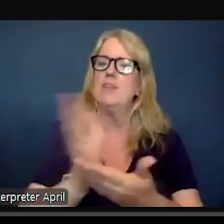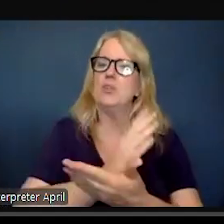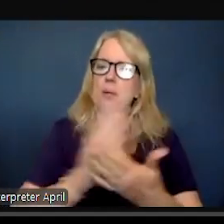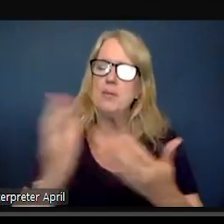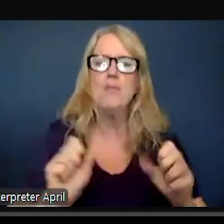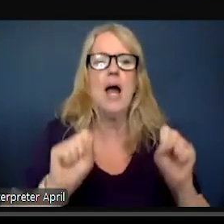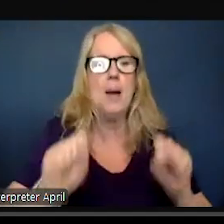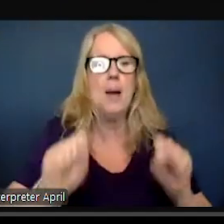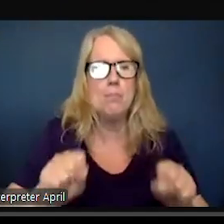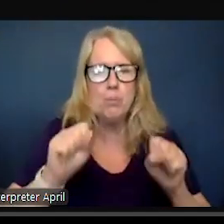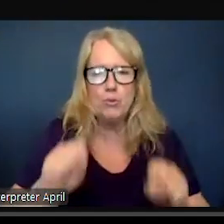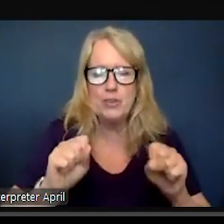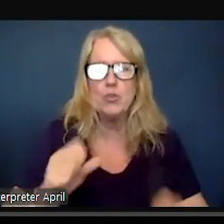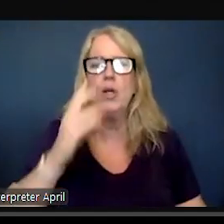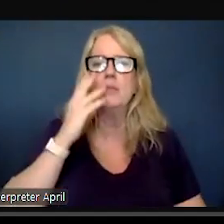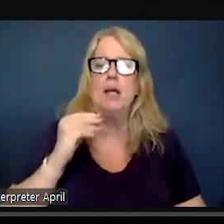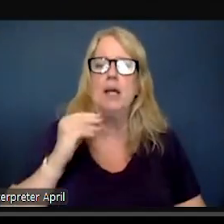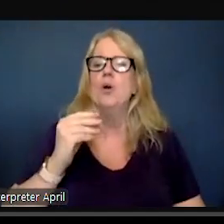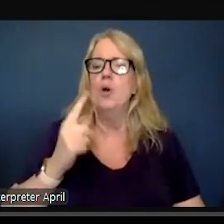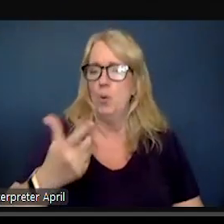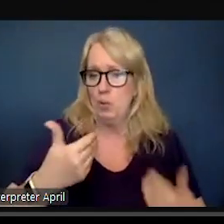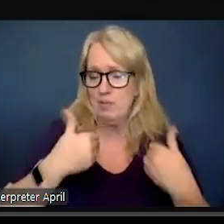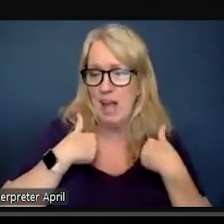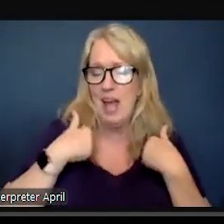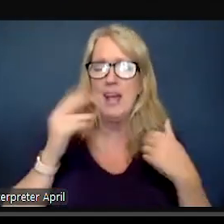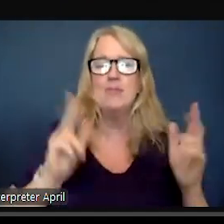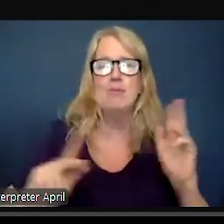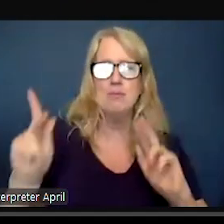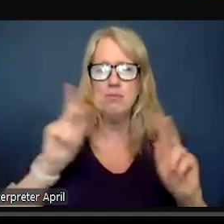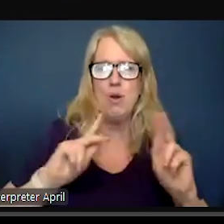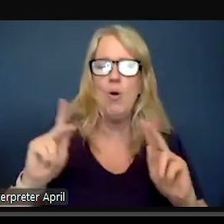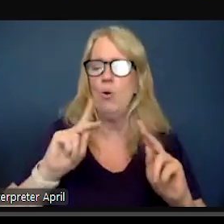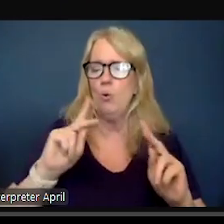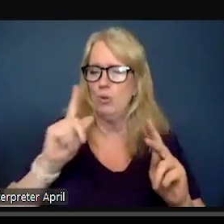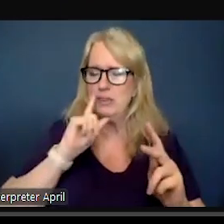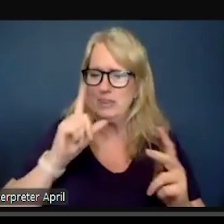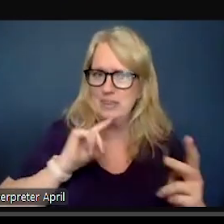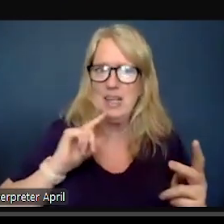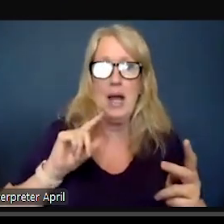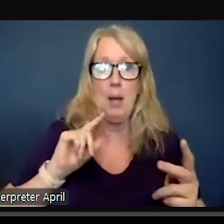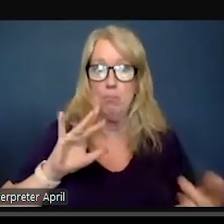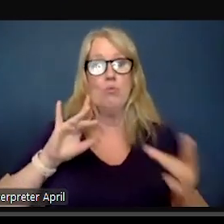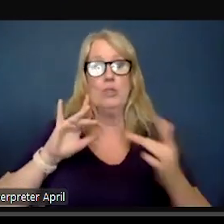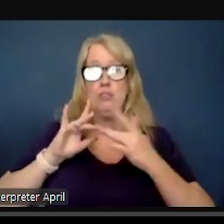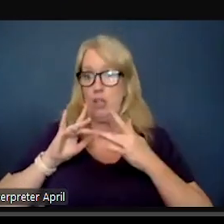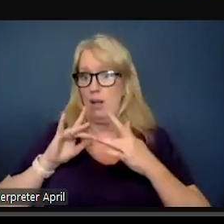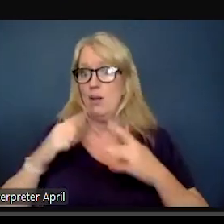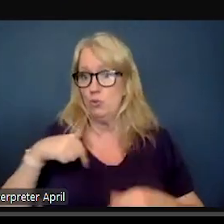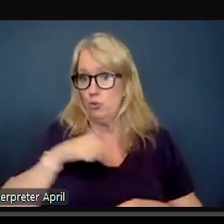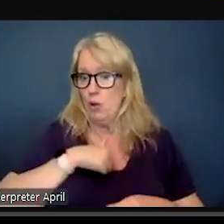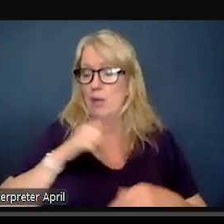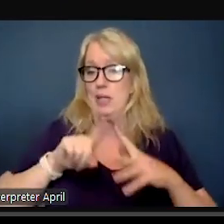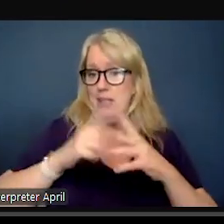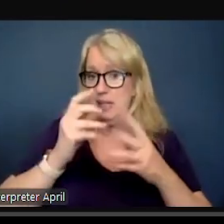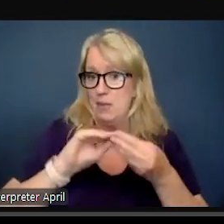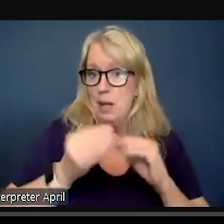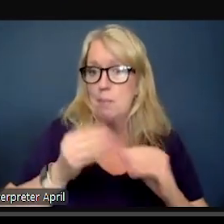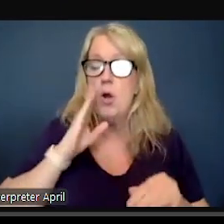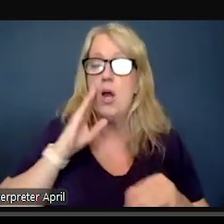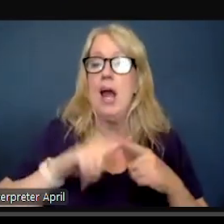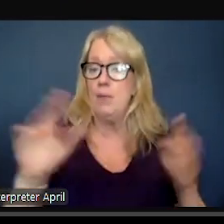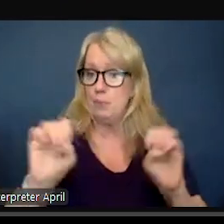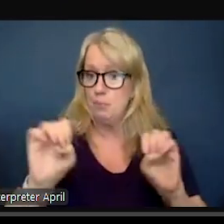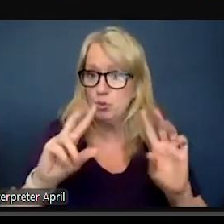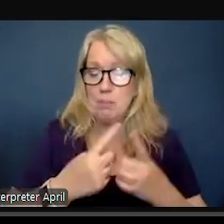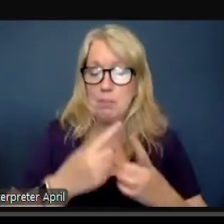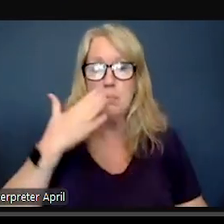potential experiences. We've even had folks reach out to us preemptively after getting our number at the emergency